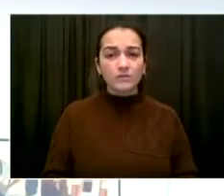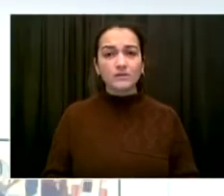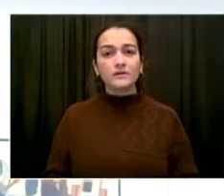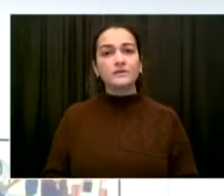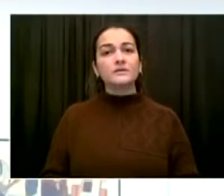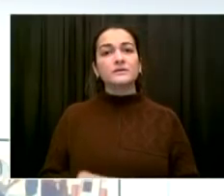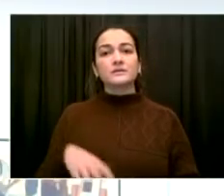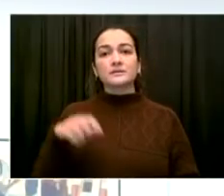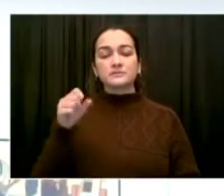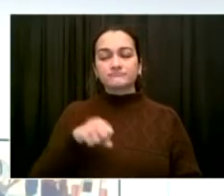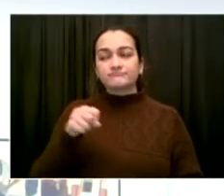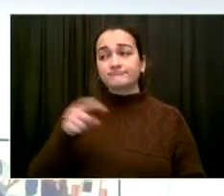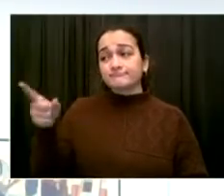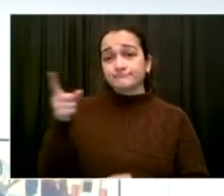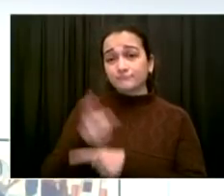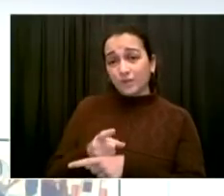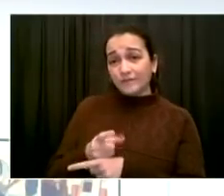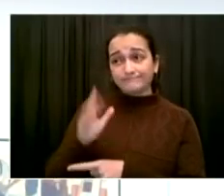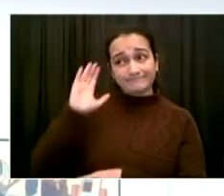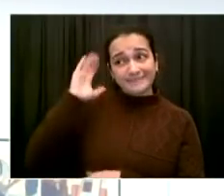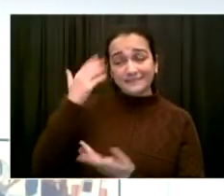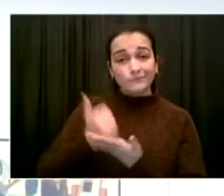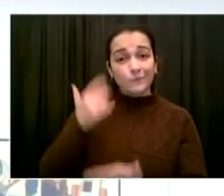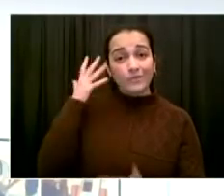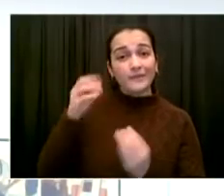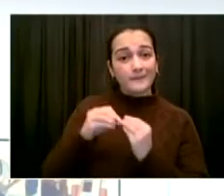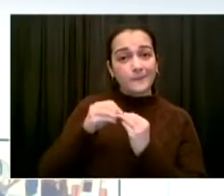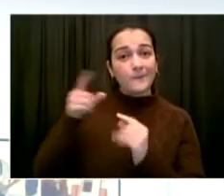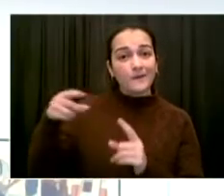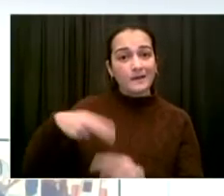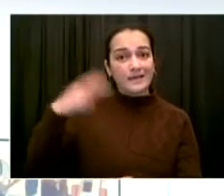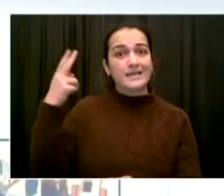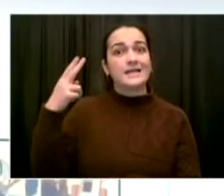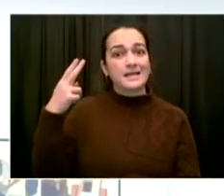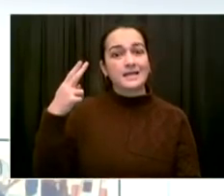on who is seeking testing. Thank you. Go ahead, Sonia.